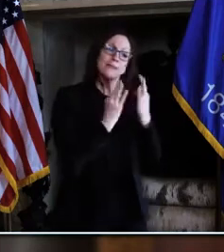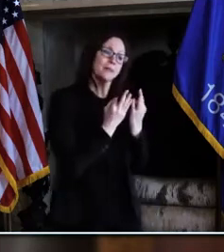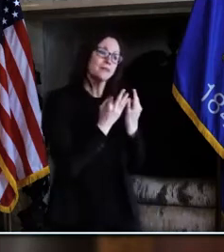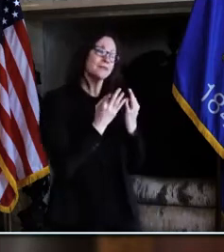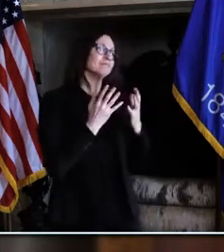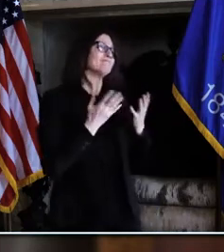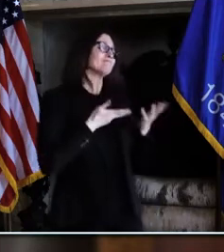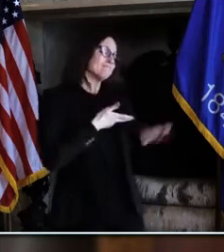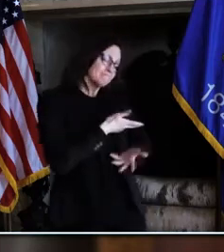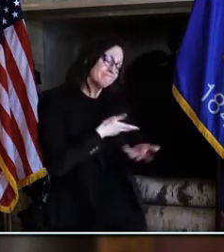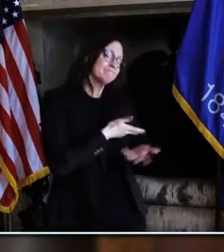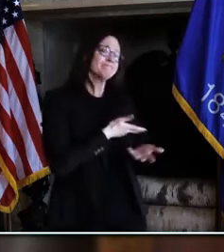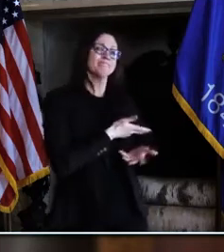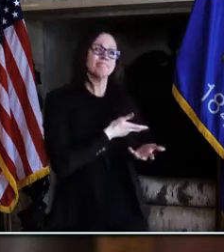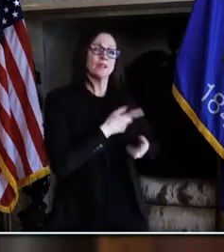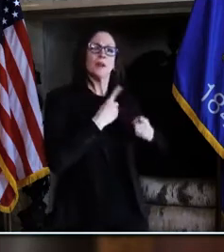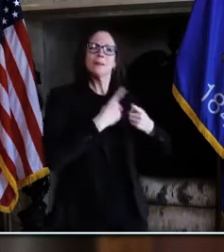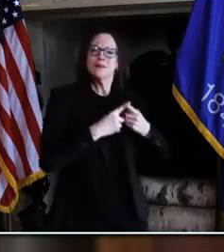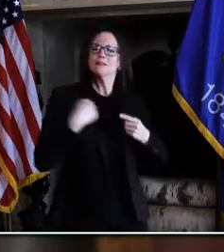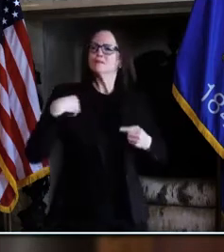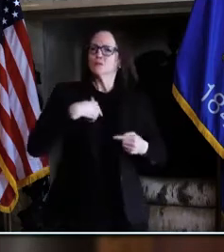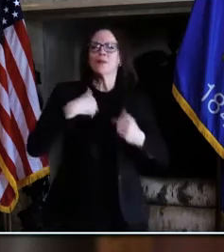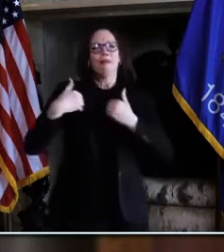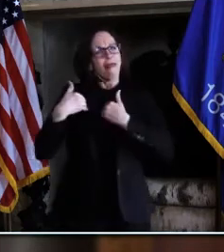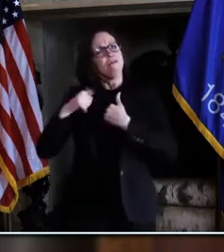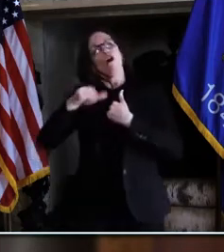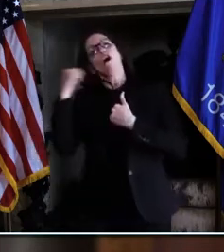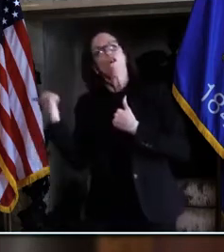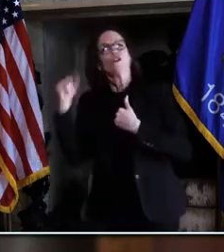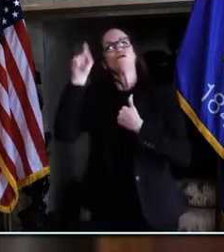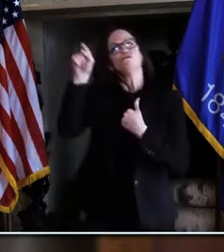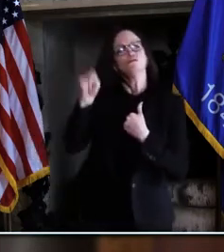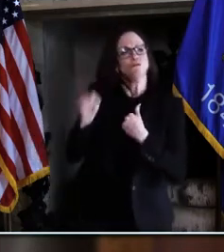resources that we have available: call